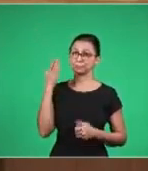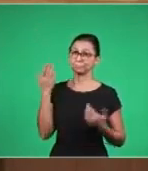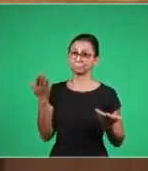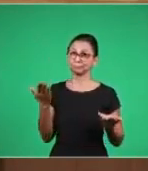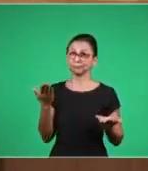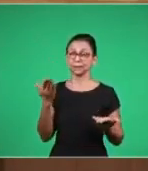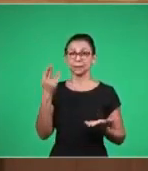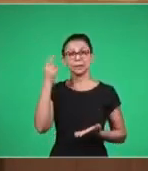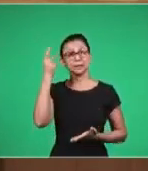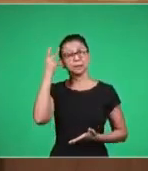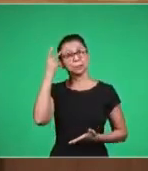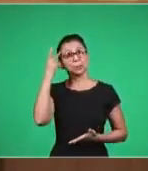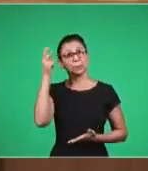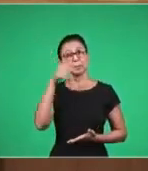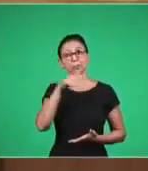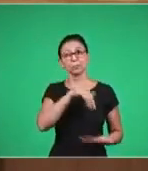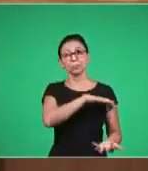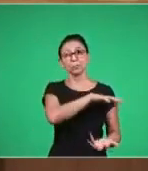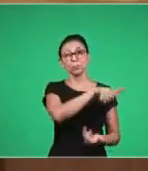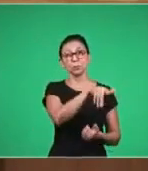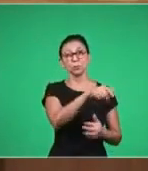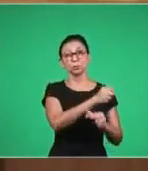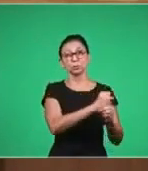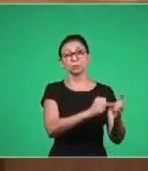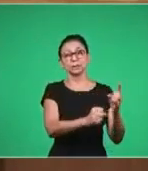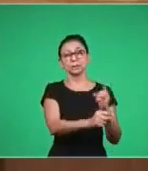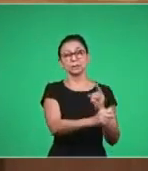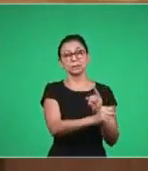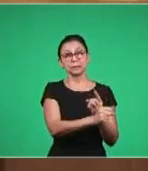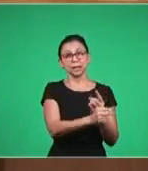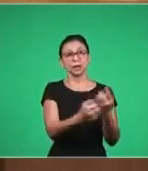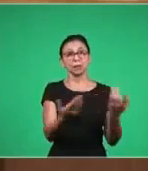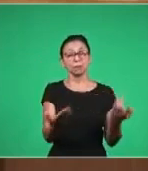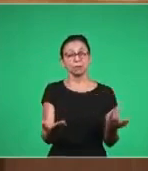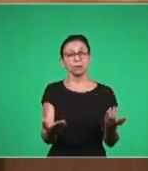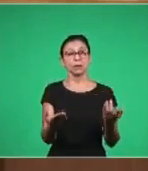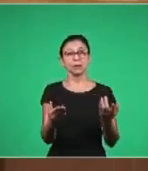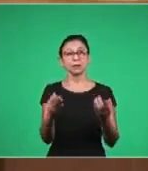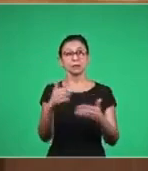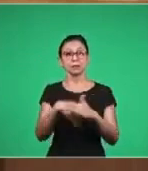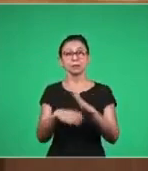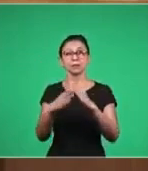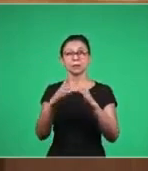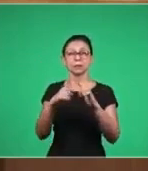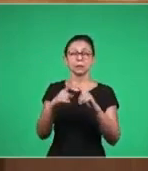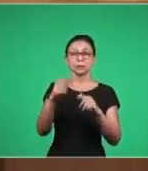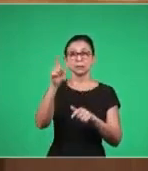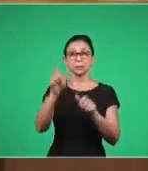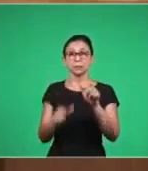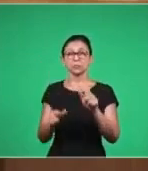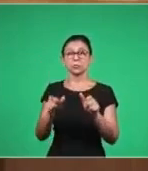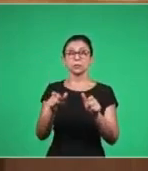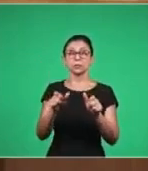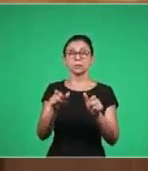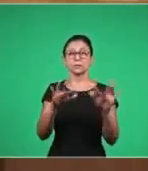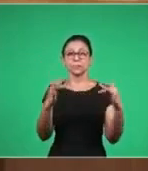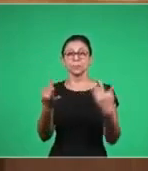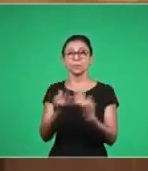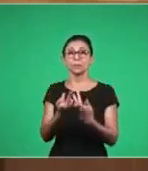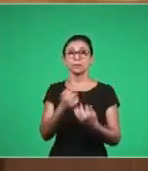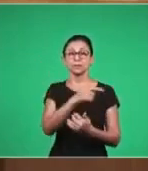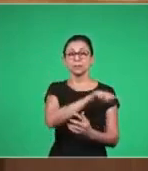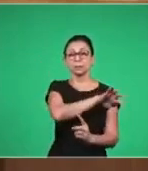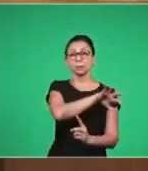that is revealed by the Lord. And these customs are normal